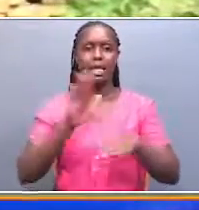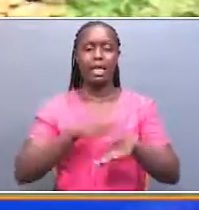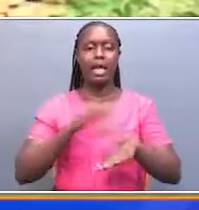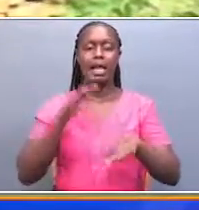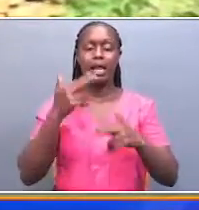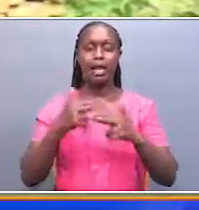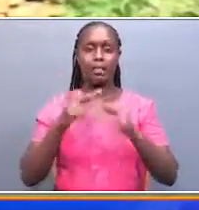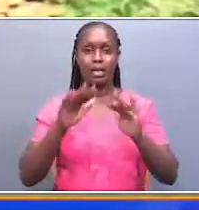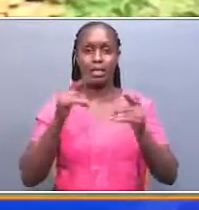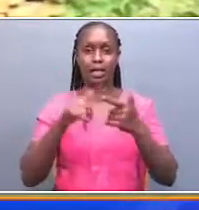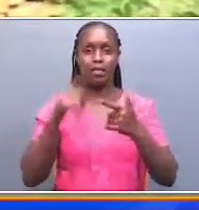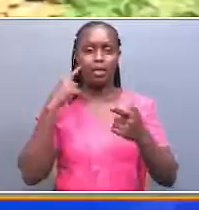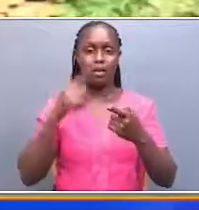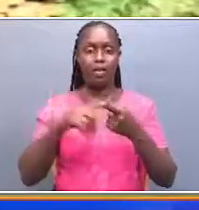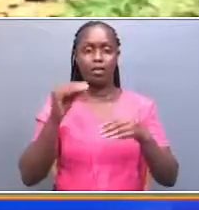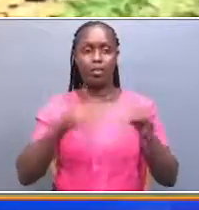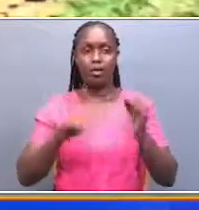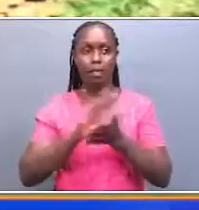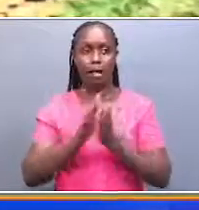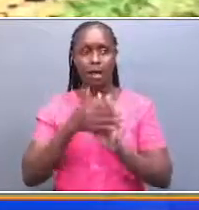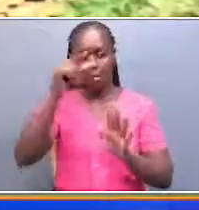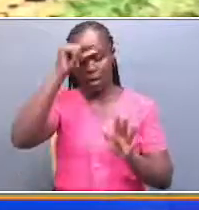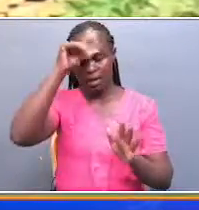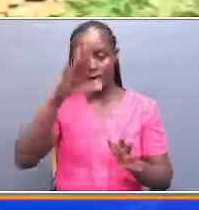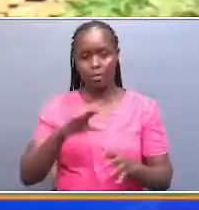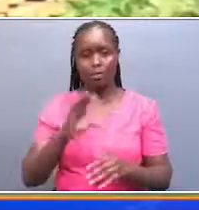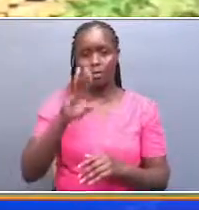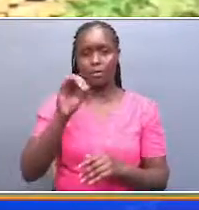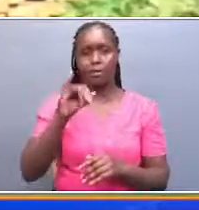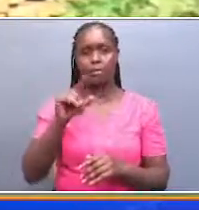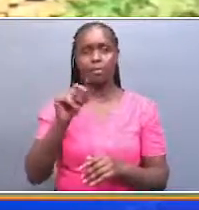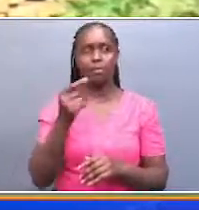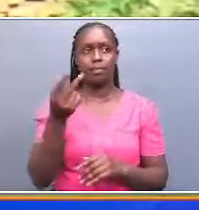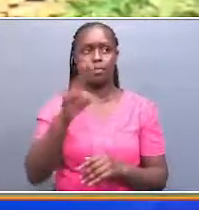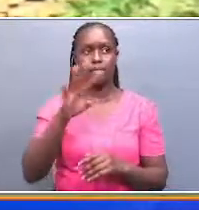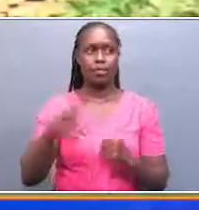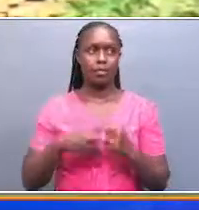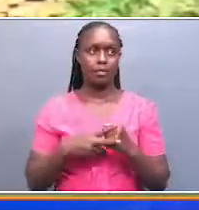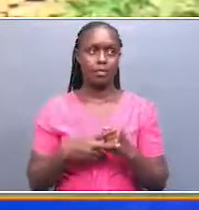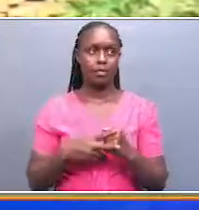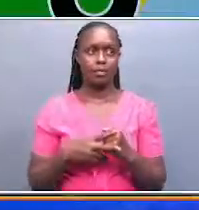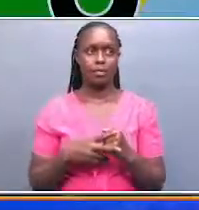Nairobi gubernatorial seat. Chepto Boit, TV 47, Nairobi.